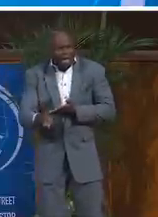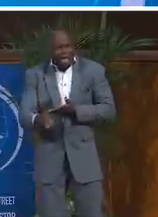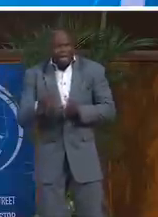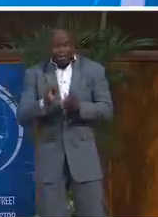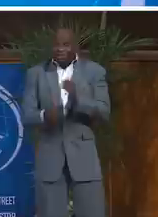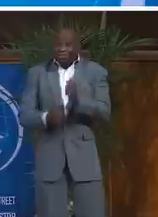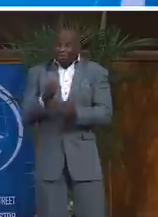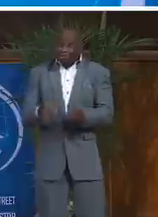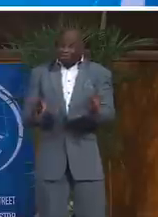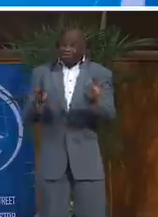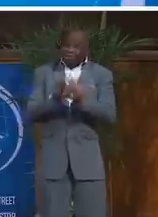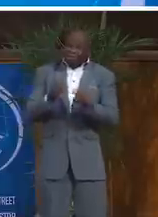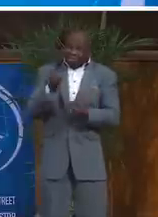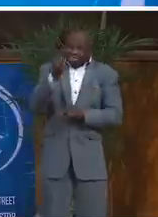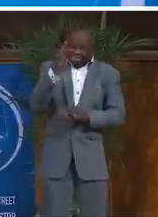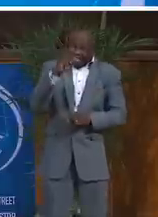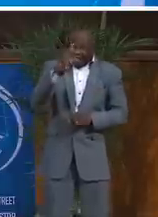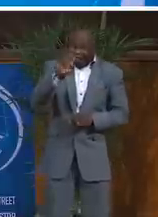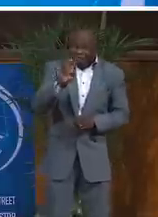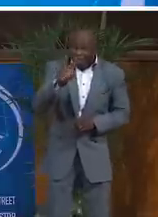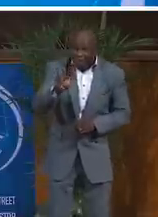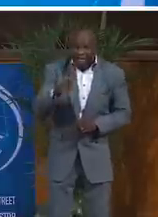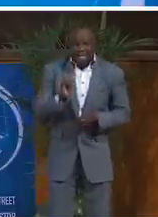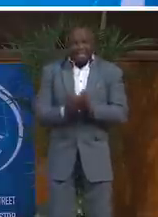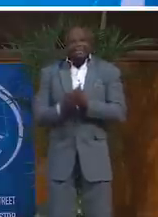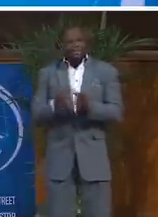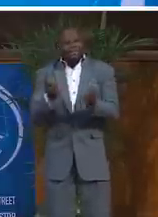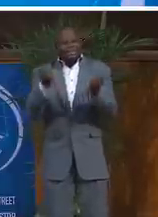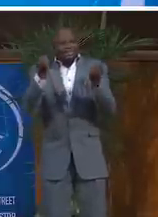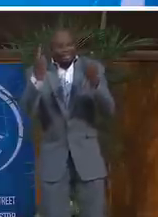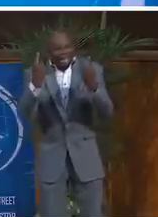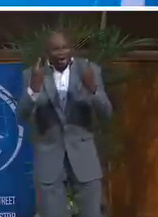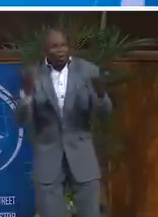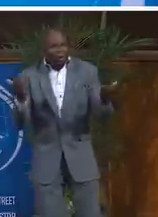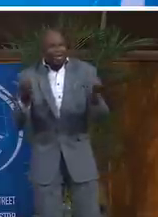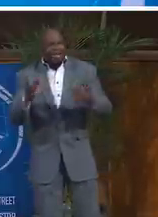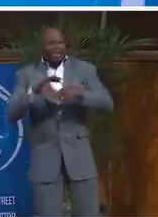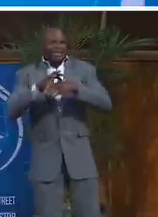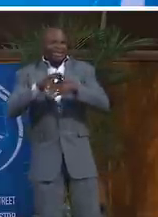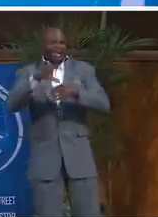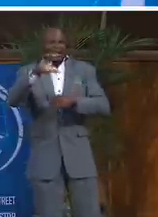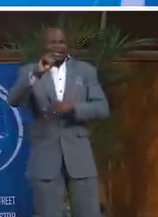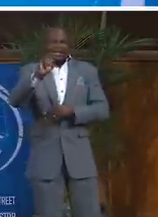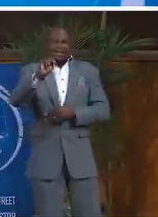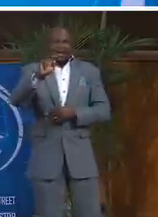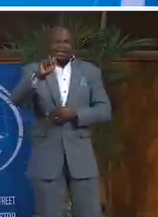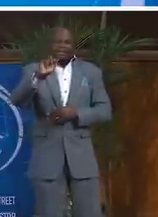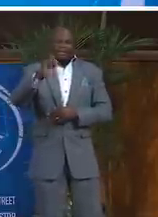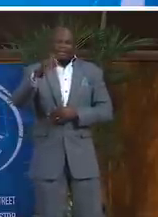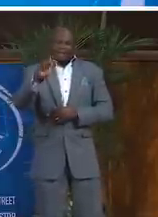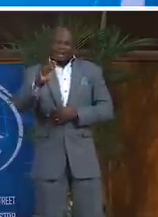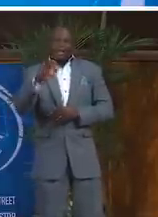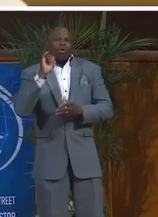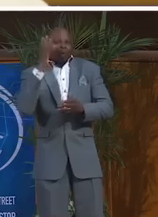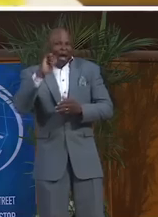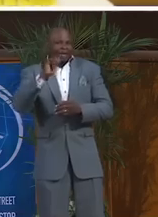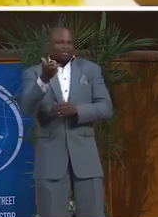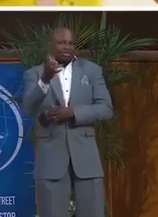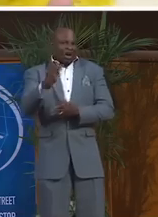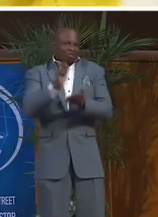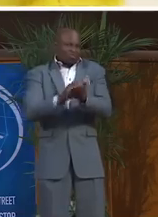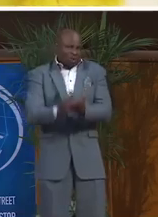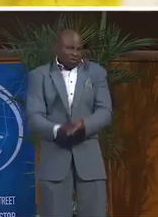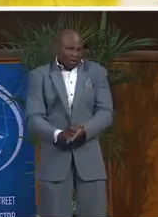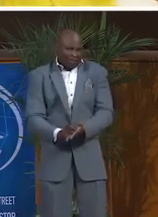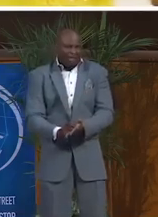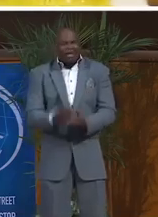to unlocking Revelation is to understand the context into which it is written, to